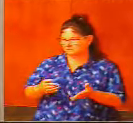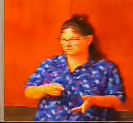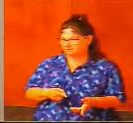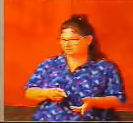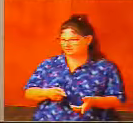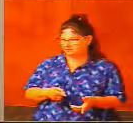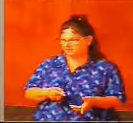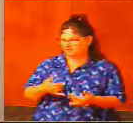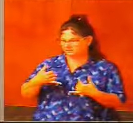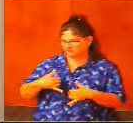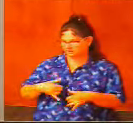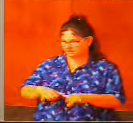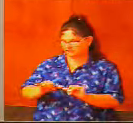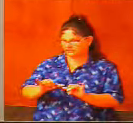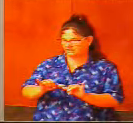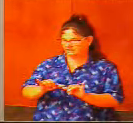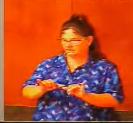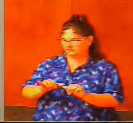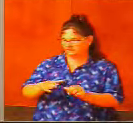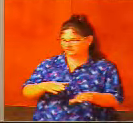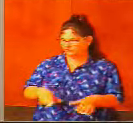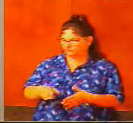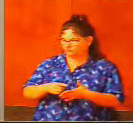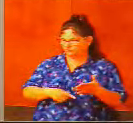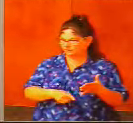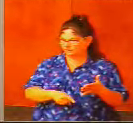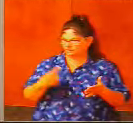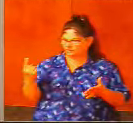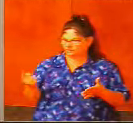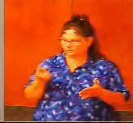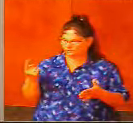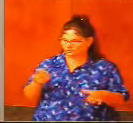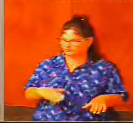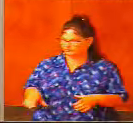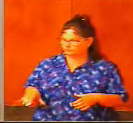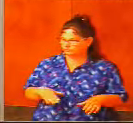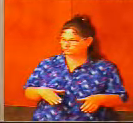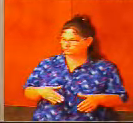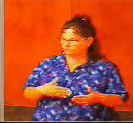have just continued to be and do what he'd always done.